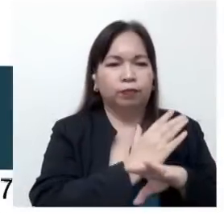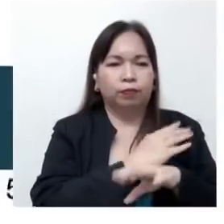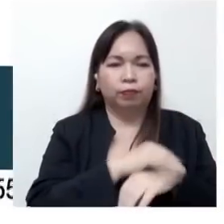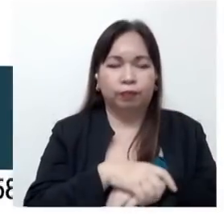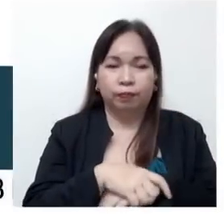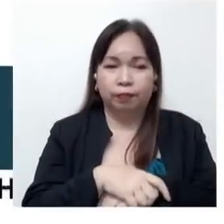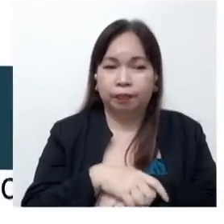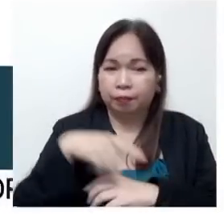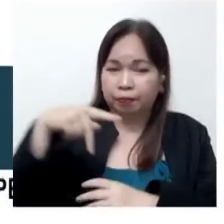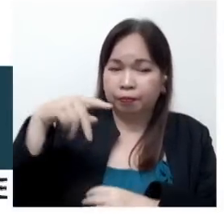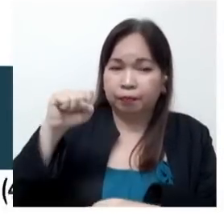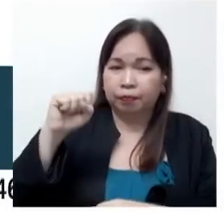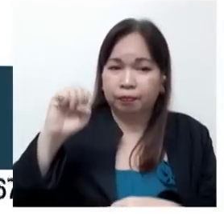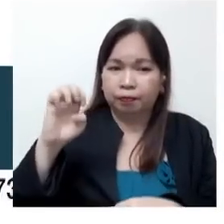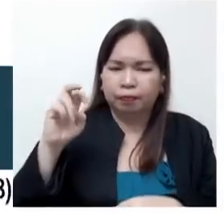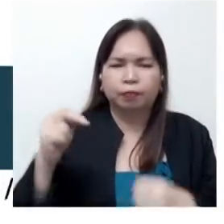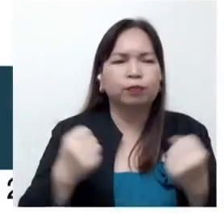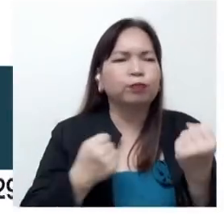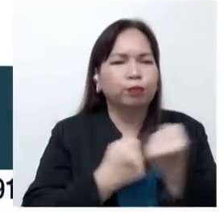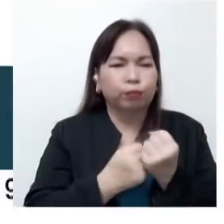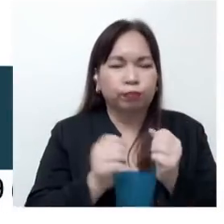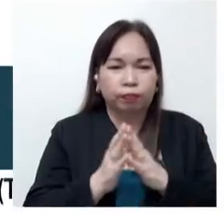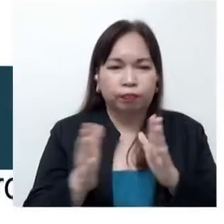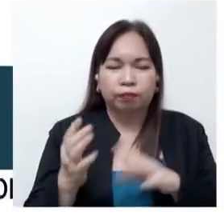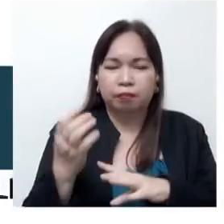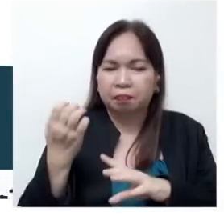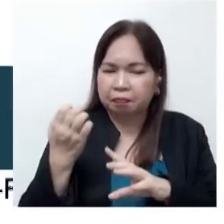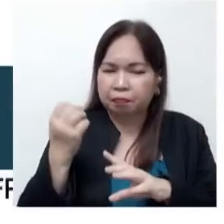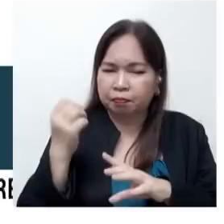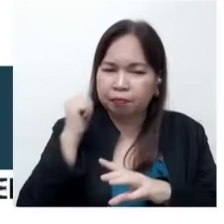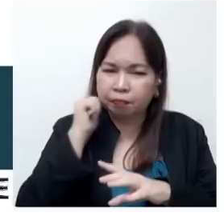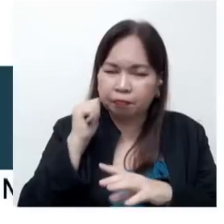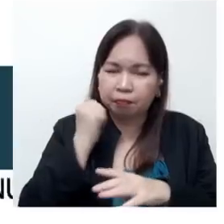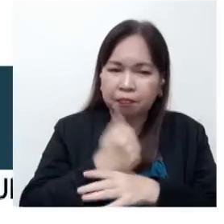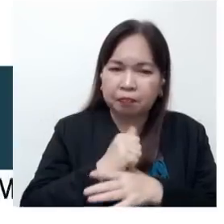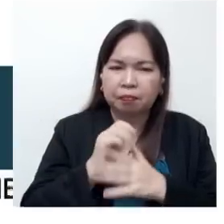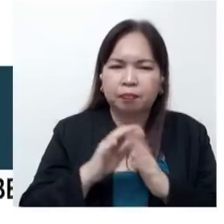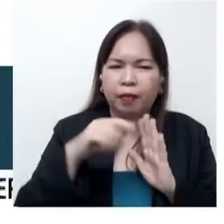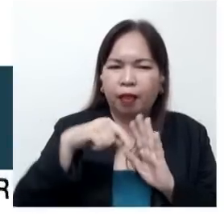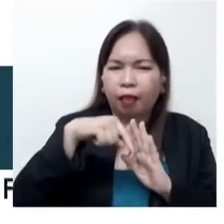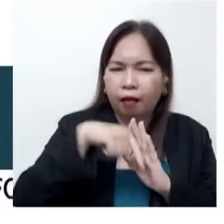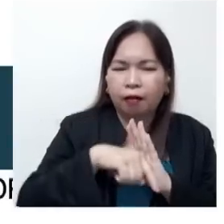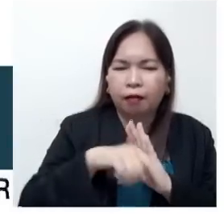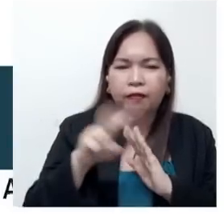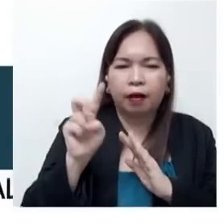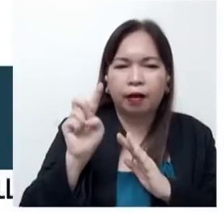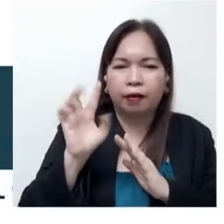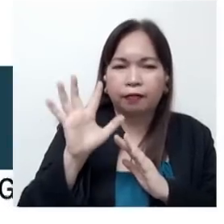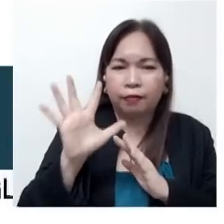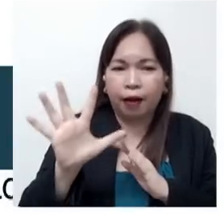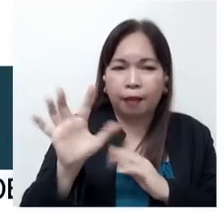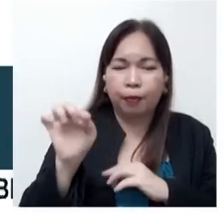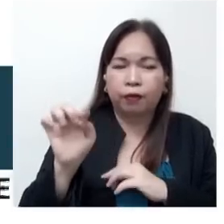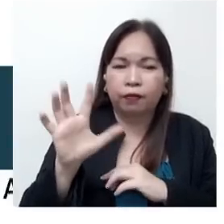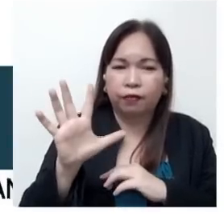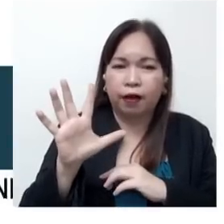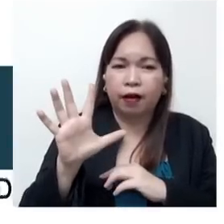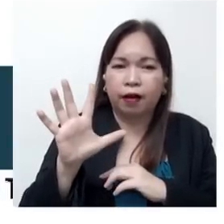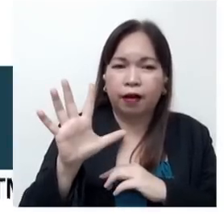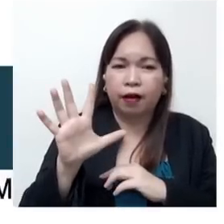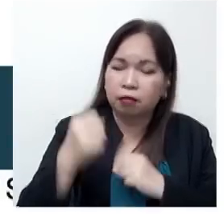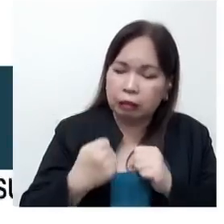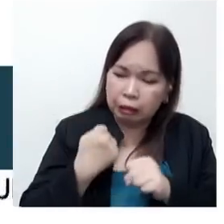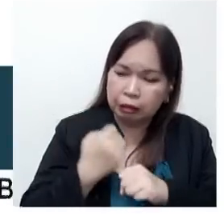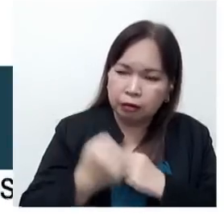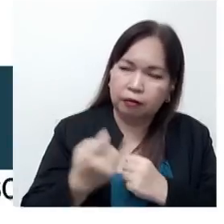PSE needs a boost. Its average daily trading value went down by 5.5% year-on-year in the first quarter of